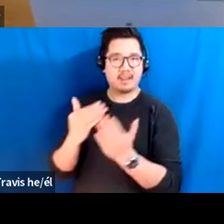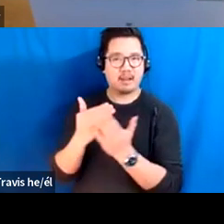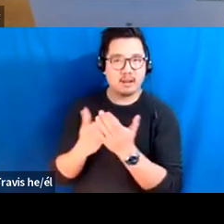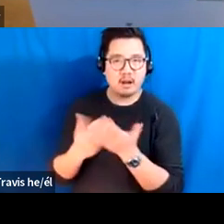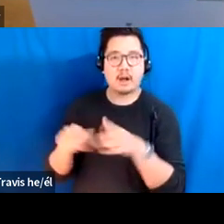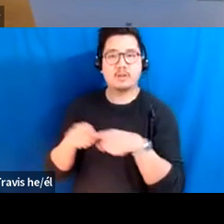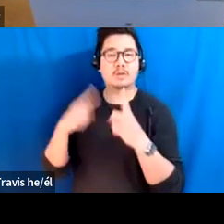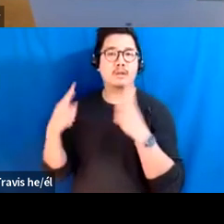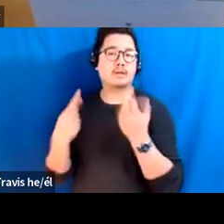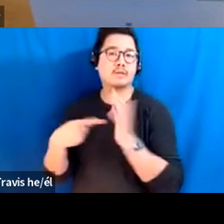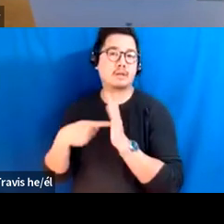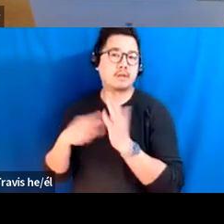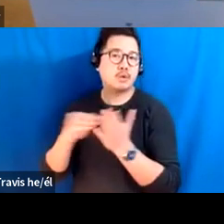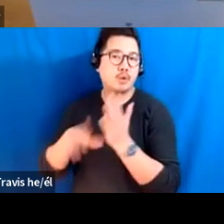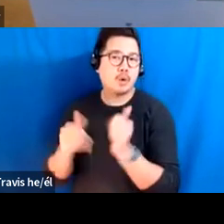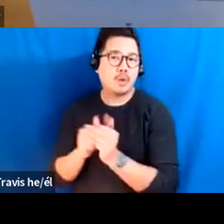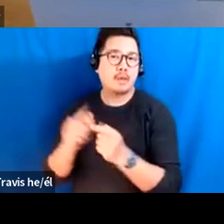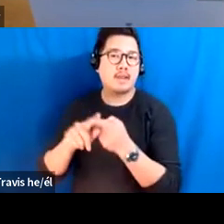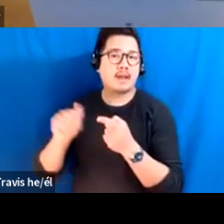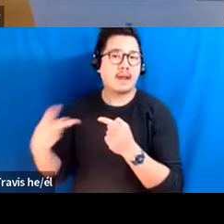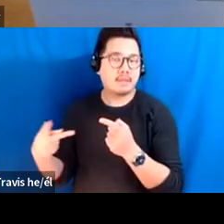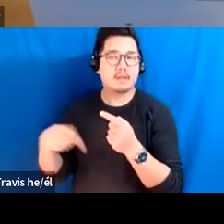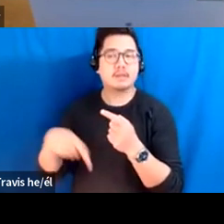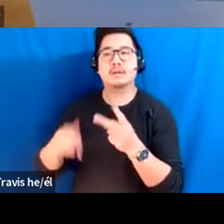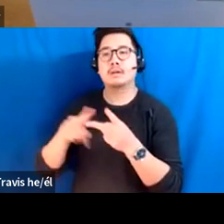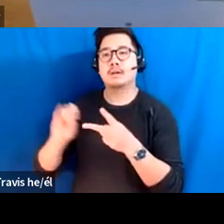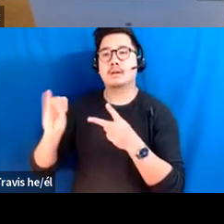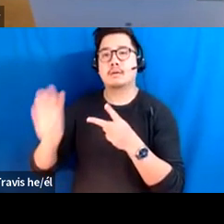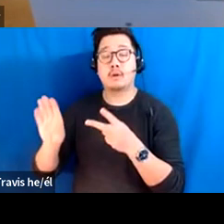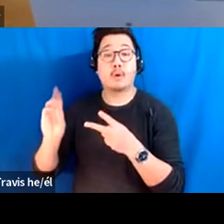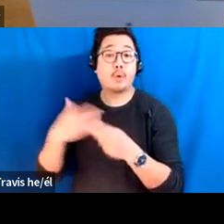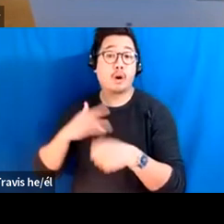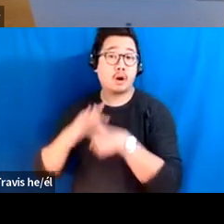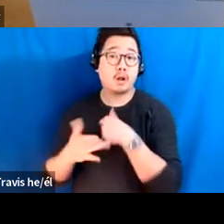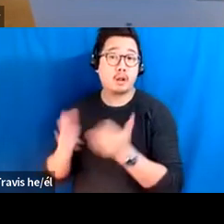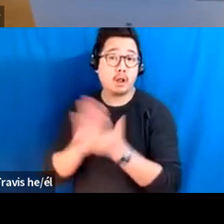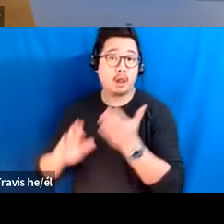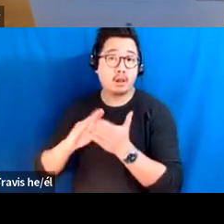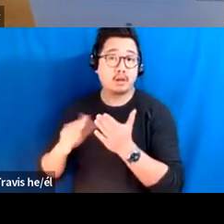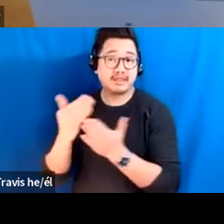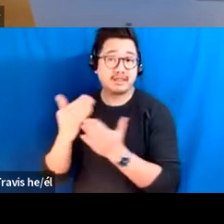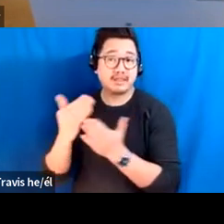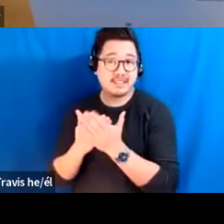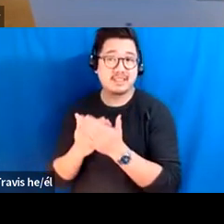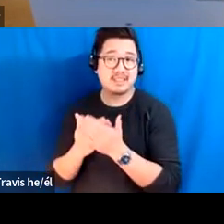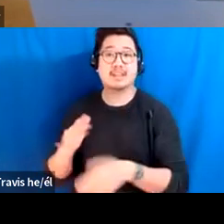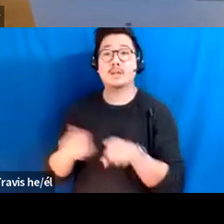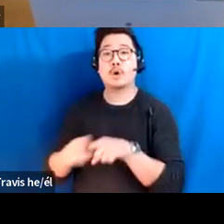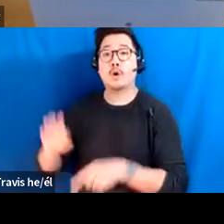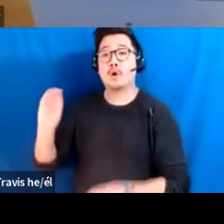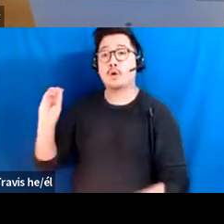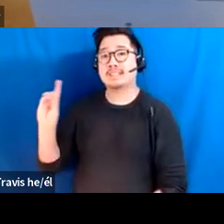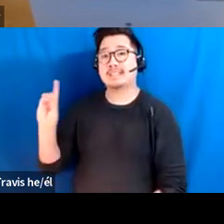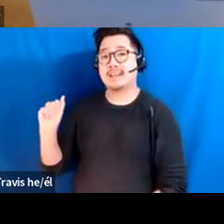international baccalaureate or honors courses or early college courses we look at that our oda department has